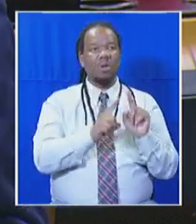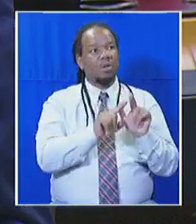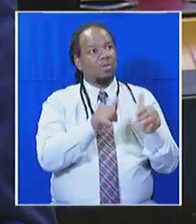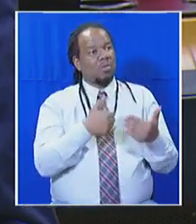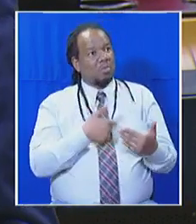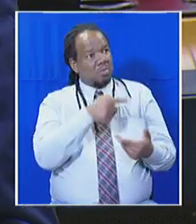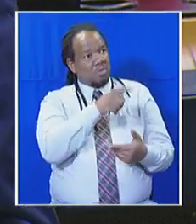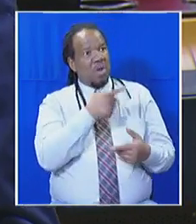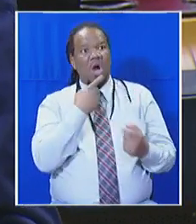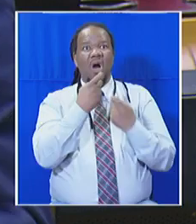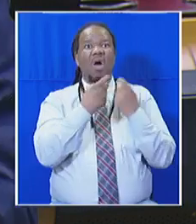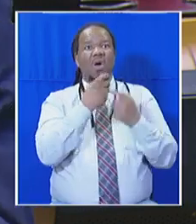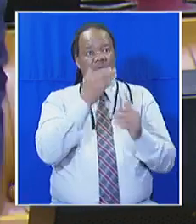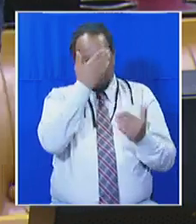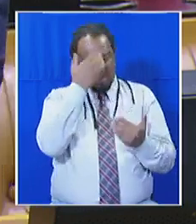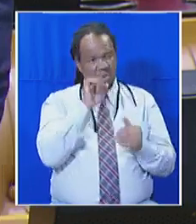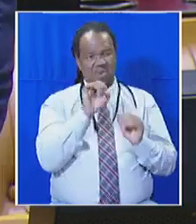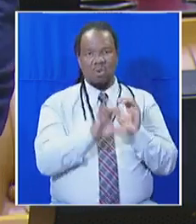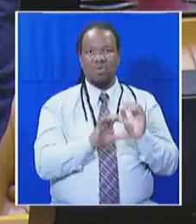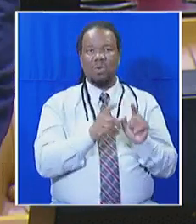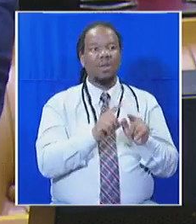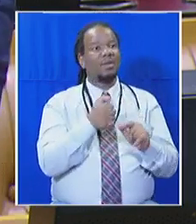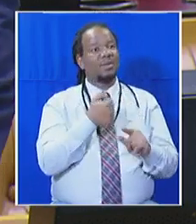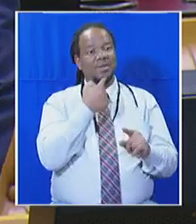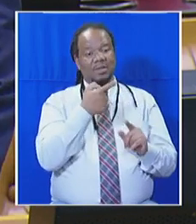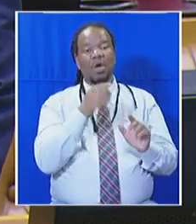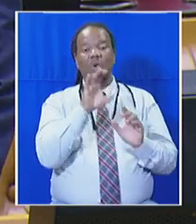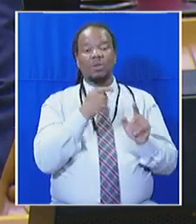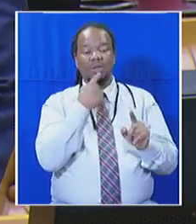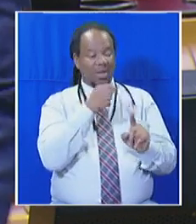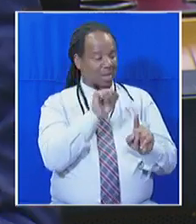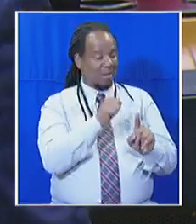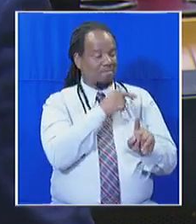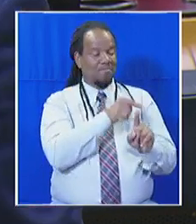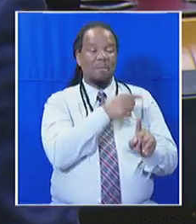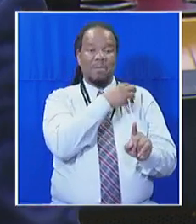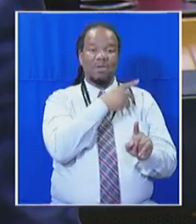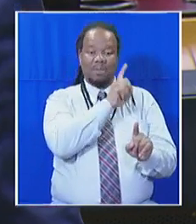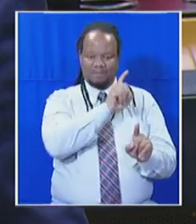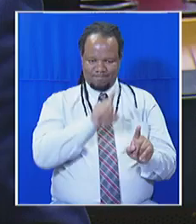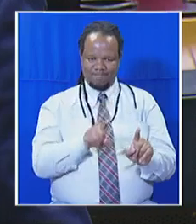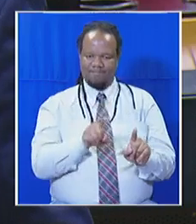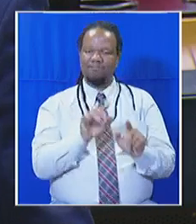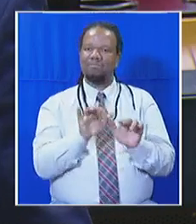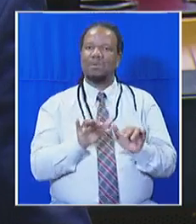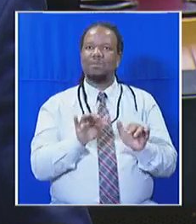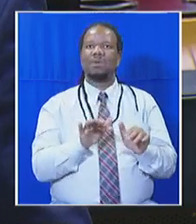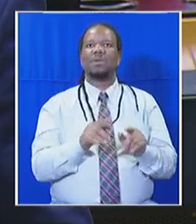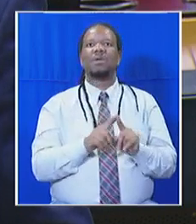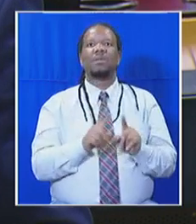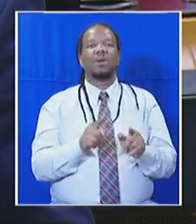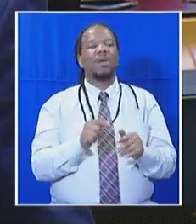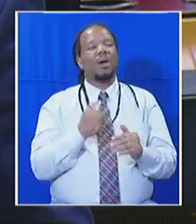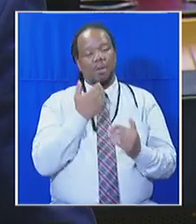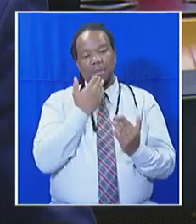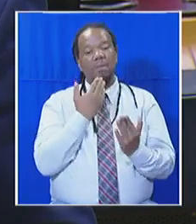own constitution. It says she must come here and report. So I request that it's a progressive proposal